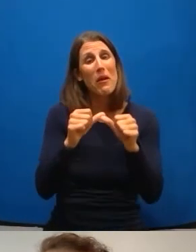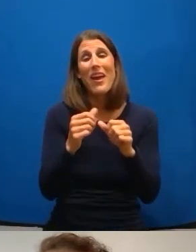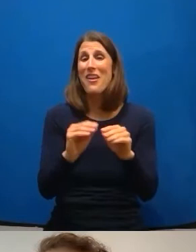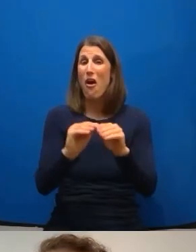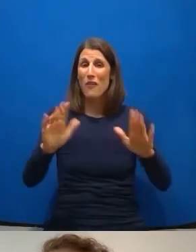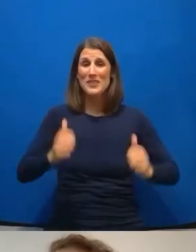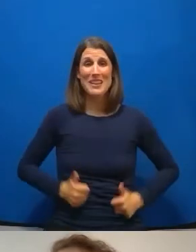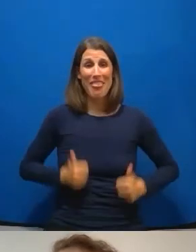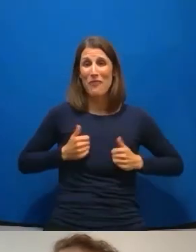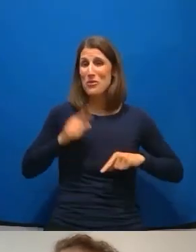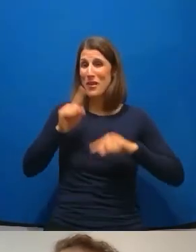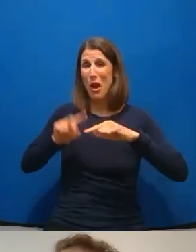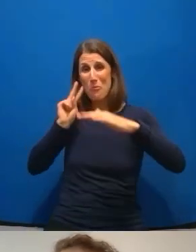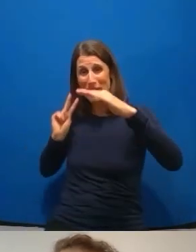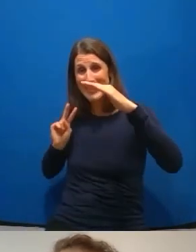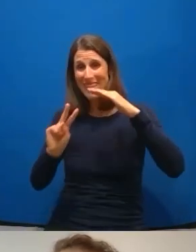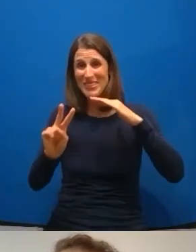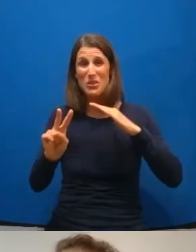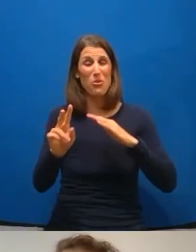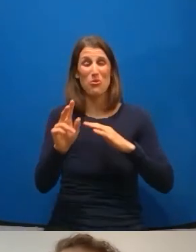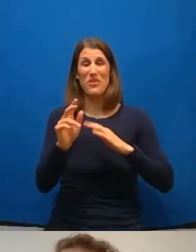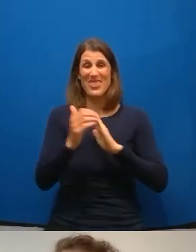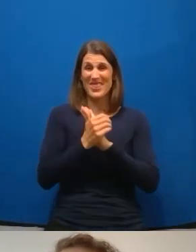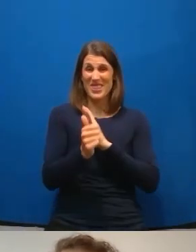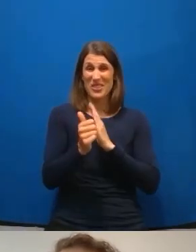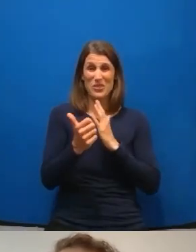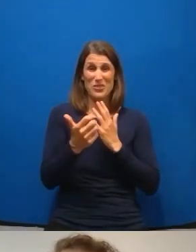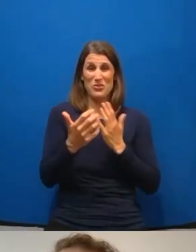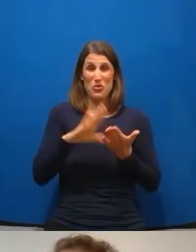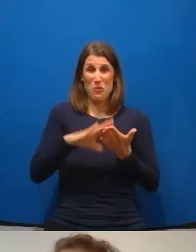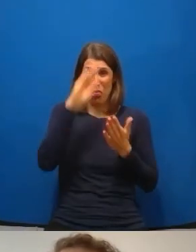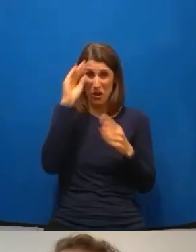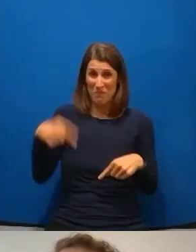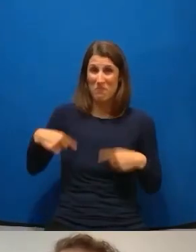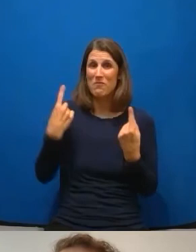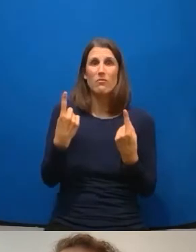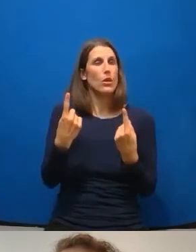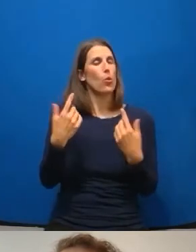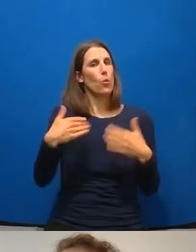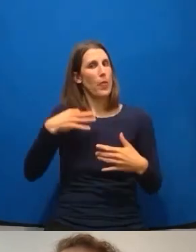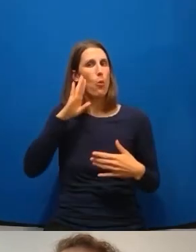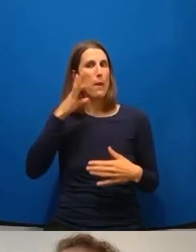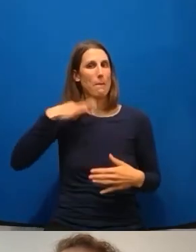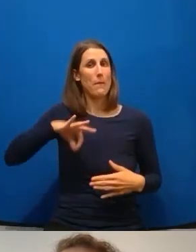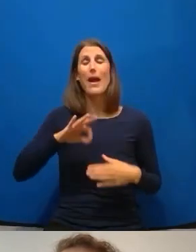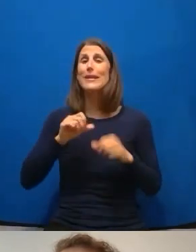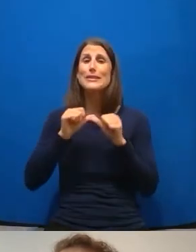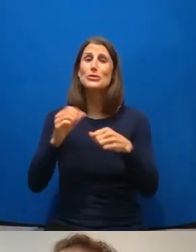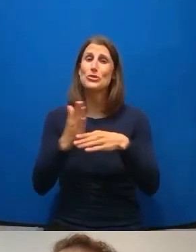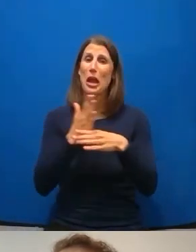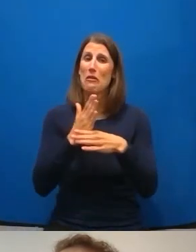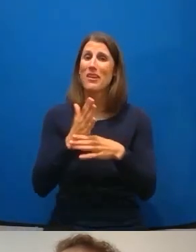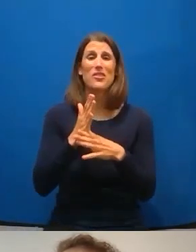when, and keep sharing what you're doing because everyone has really great ideas. So